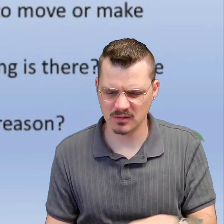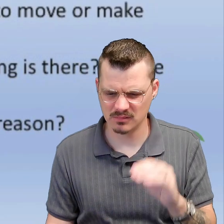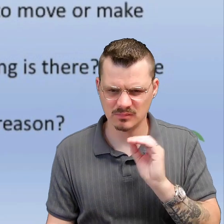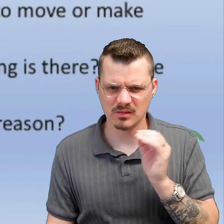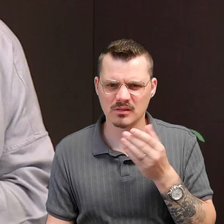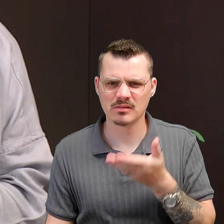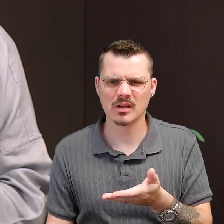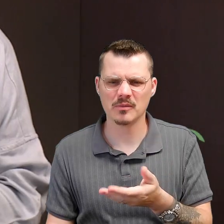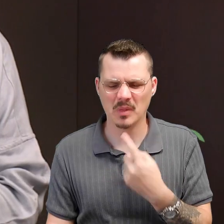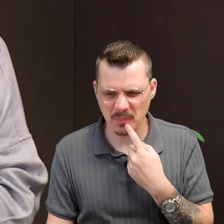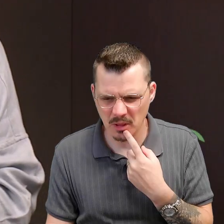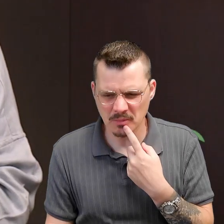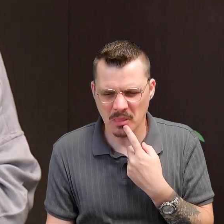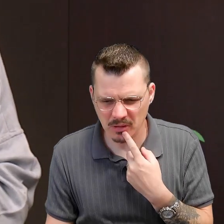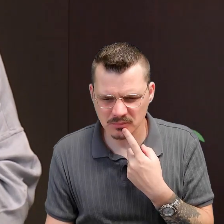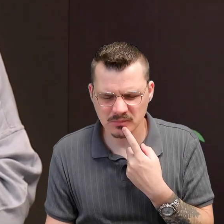there?